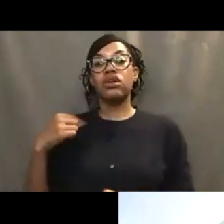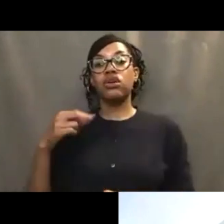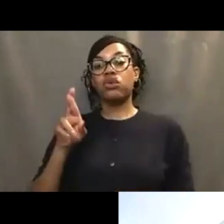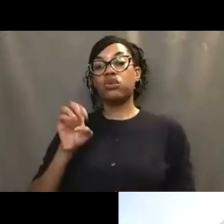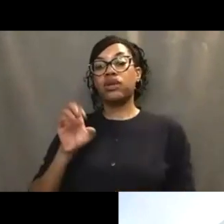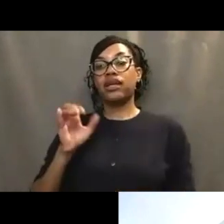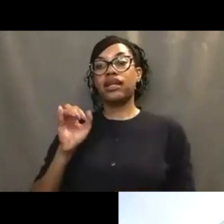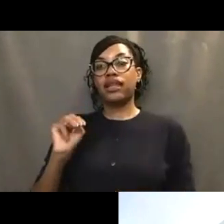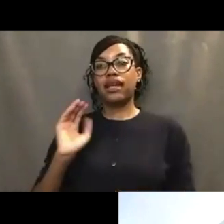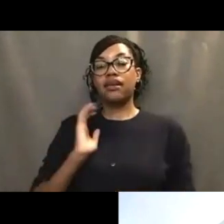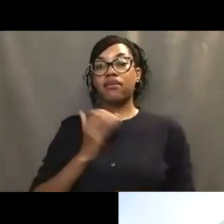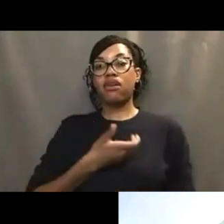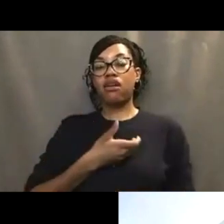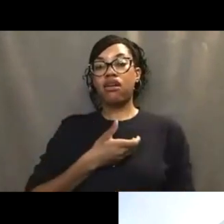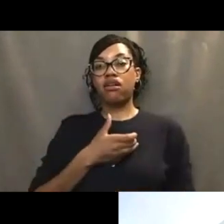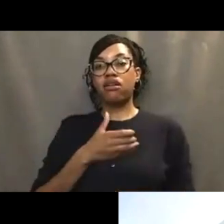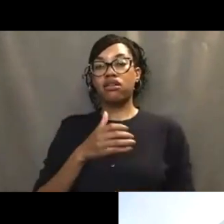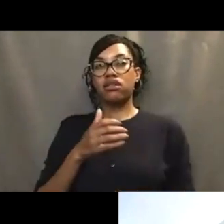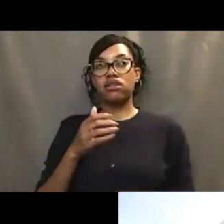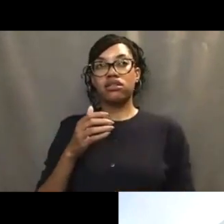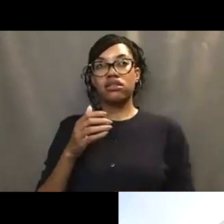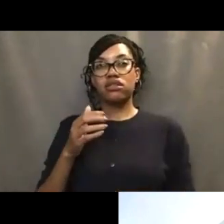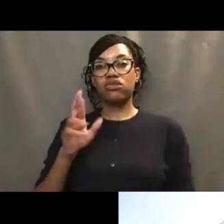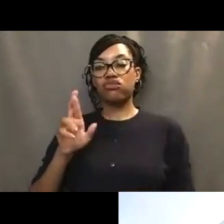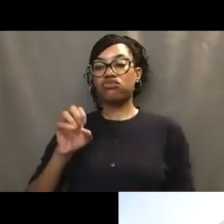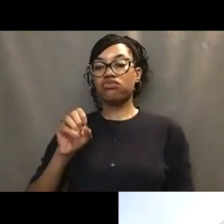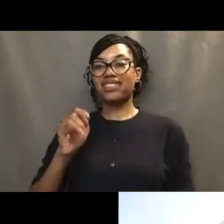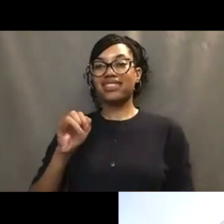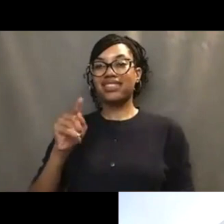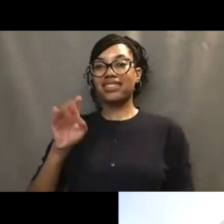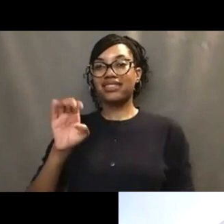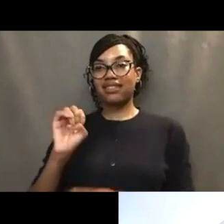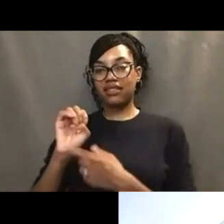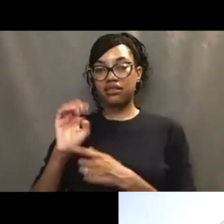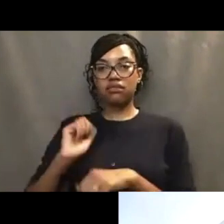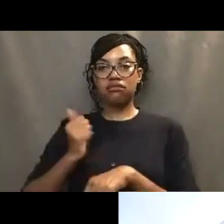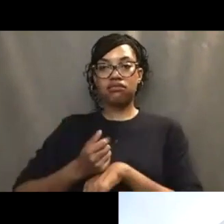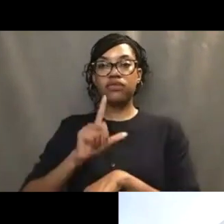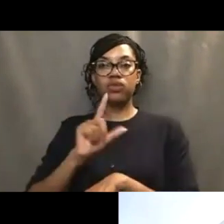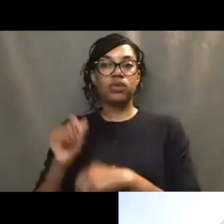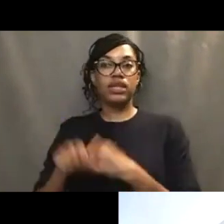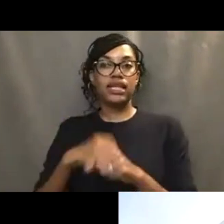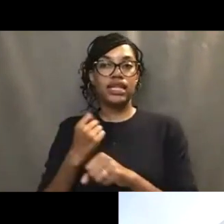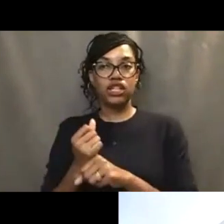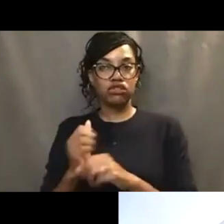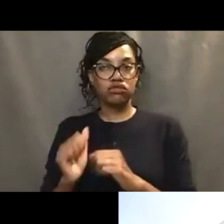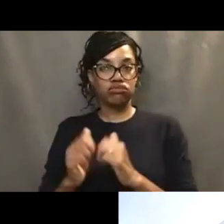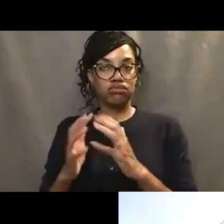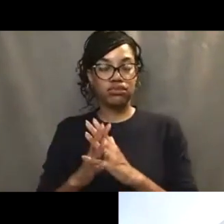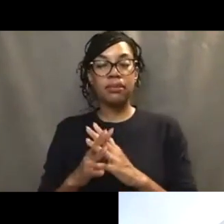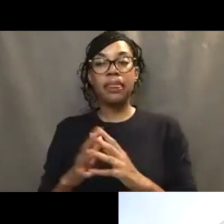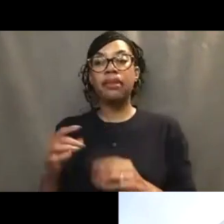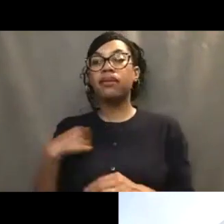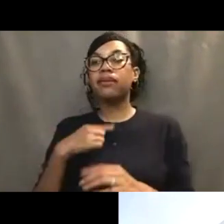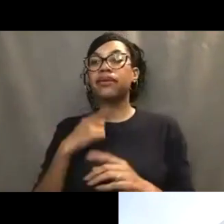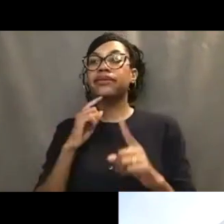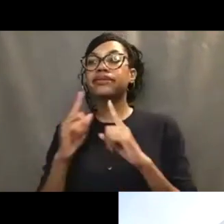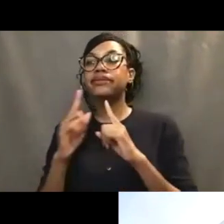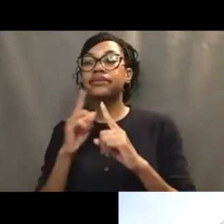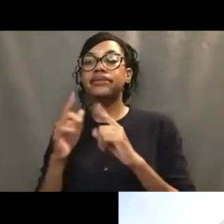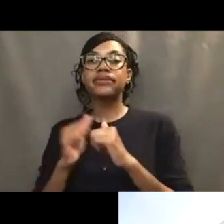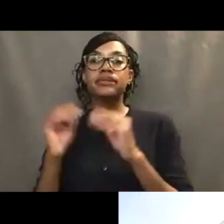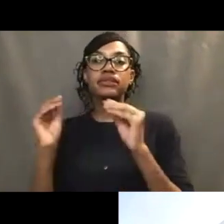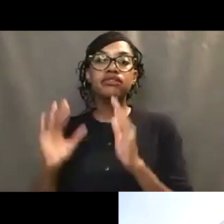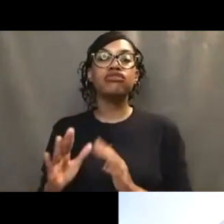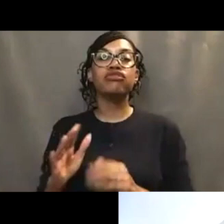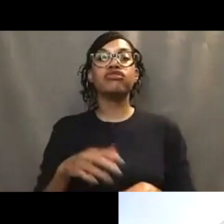know, we were having Saturday meetings with students, teachers, and caregivers to talk about